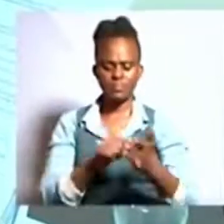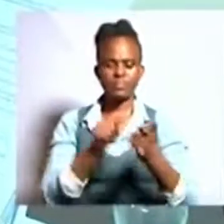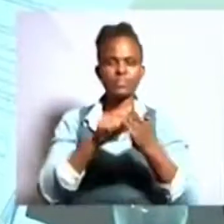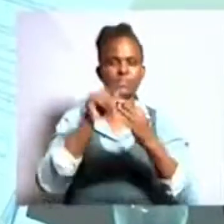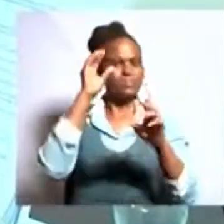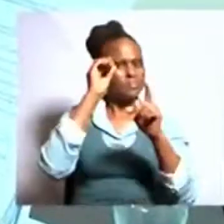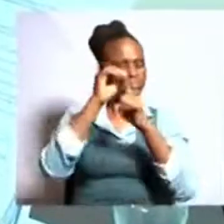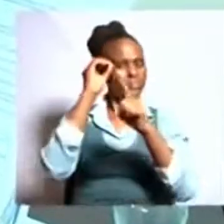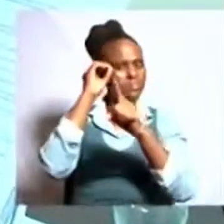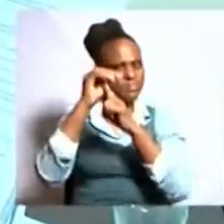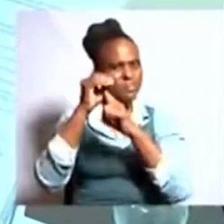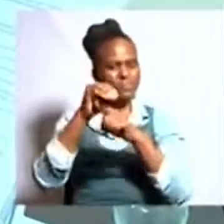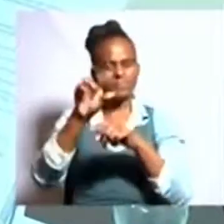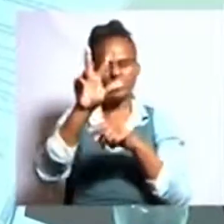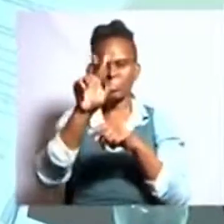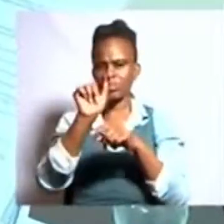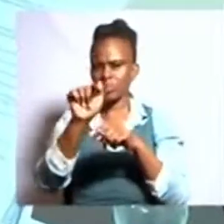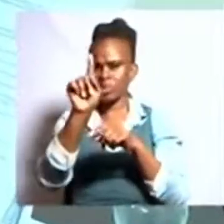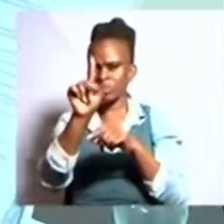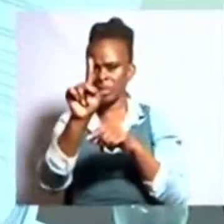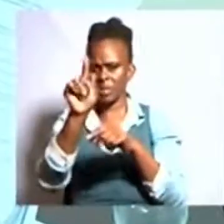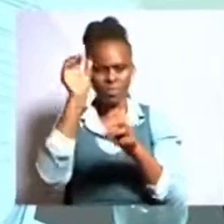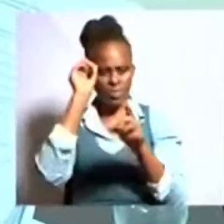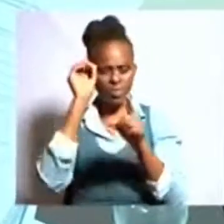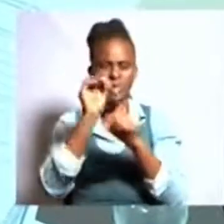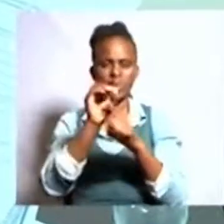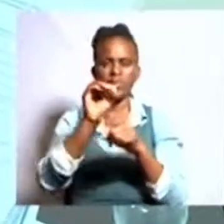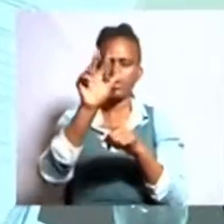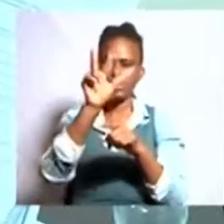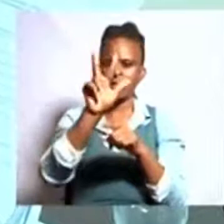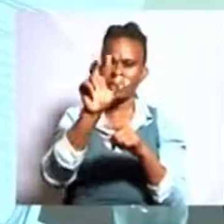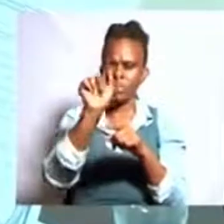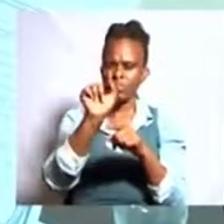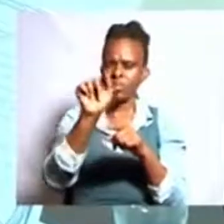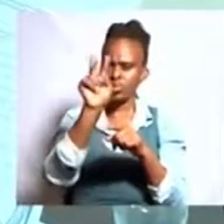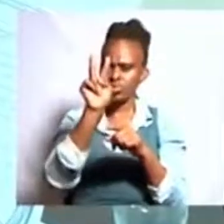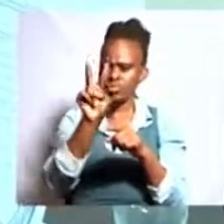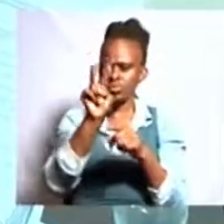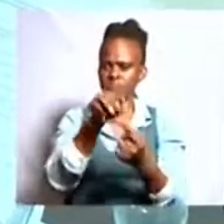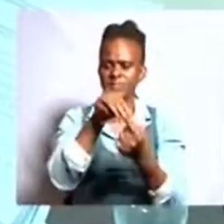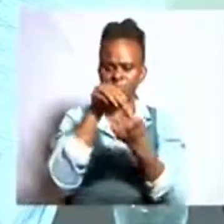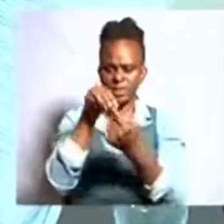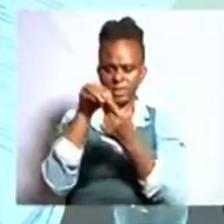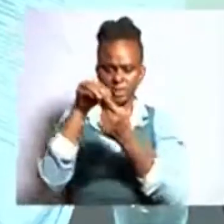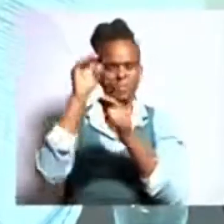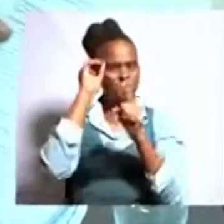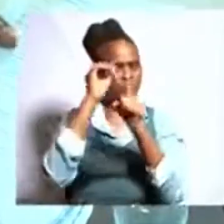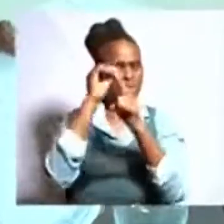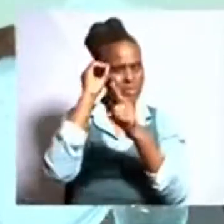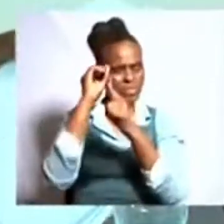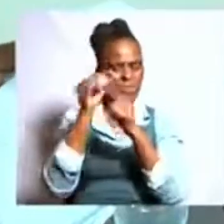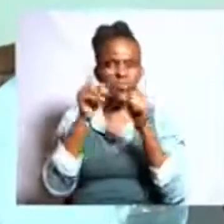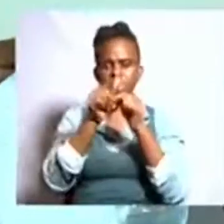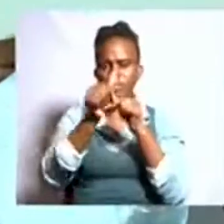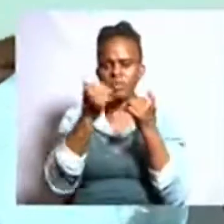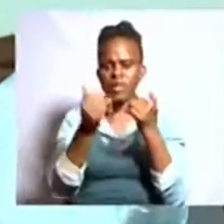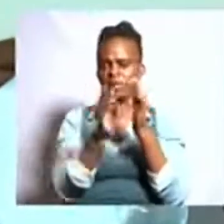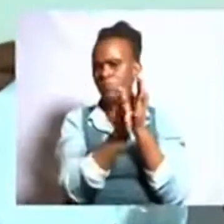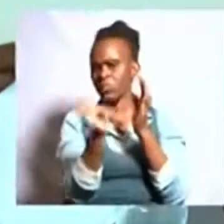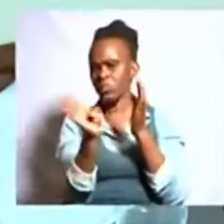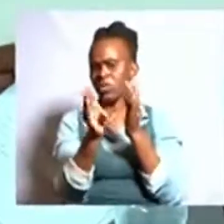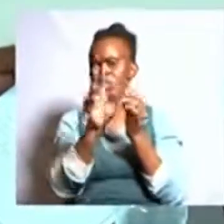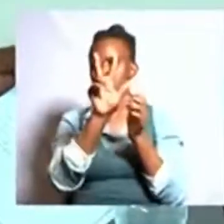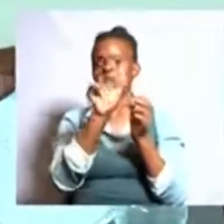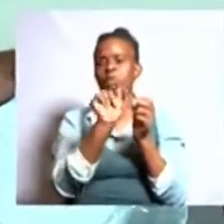objectives. 3.1 is the main objectives. 3.2 is talking about specific objectives. When you go to